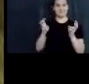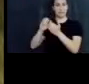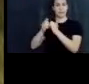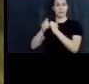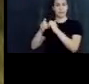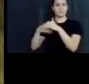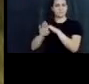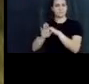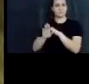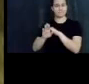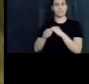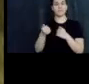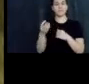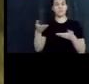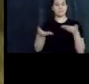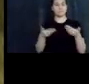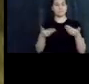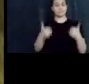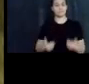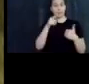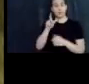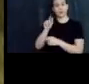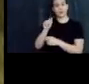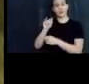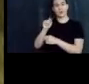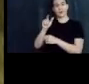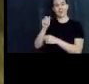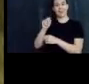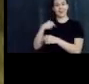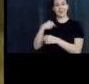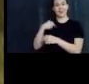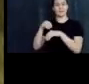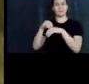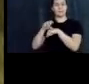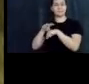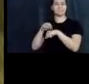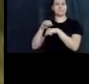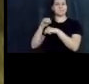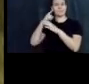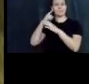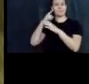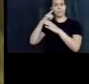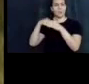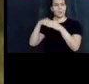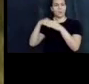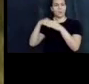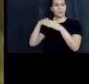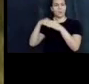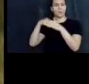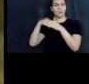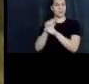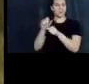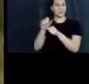Kaitlin. I work in the Office of Admissions as an admissions counselor. So I'm going to kind of be here manning questions in the